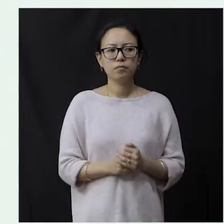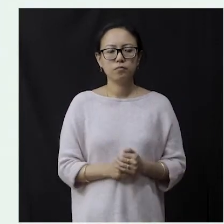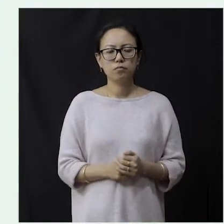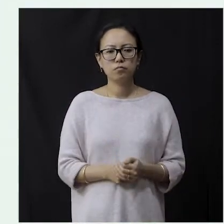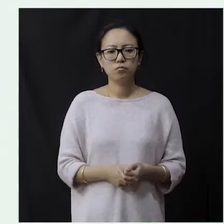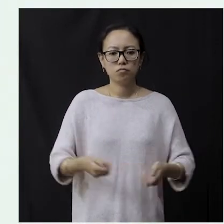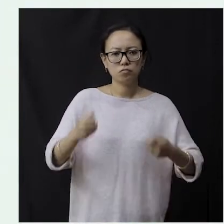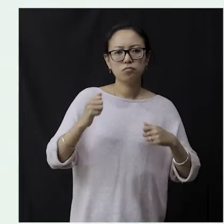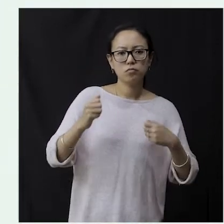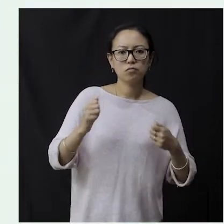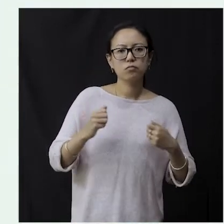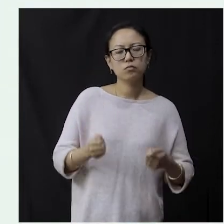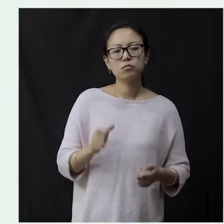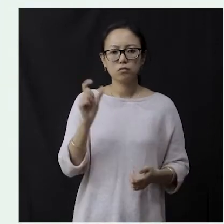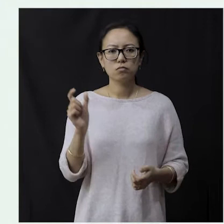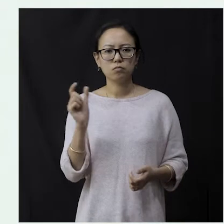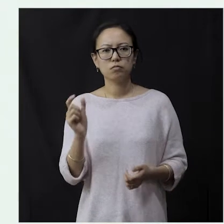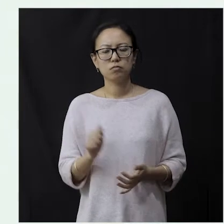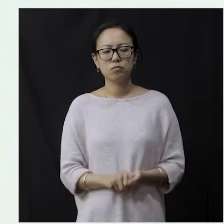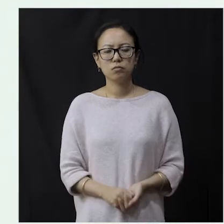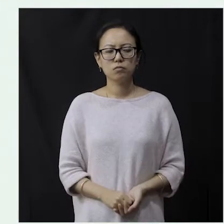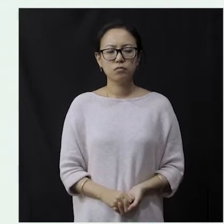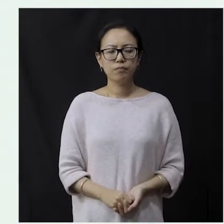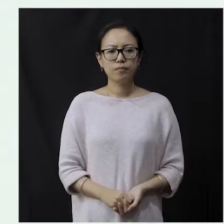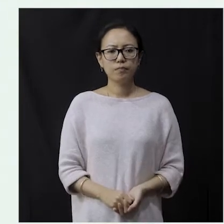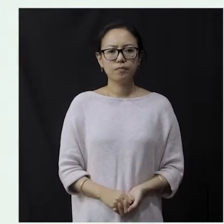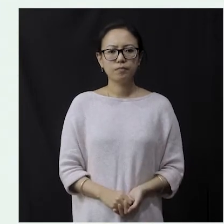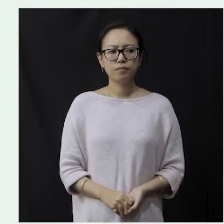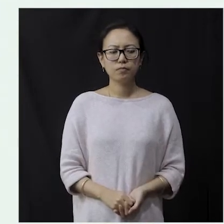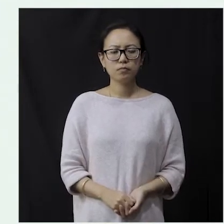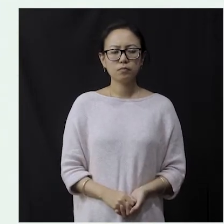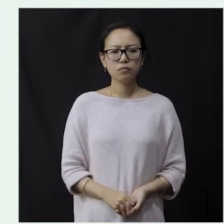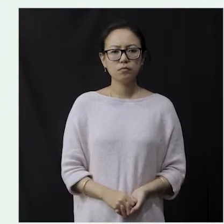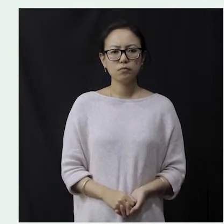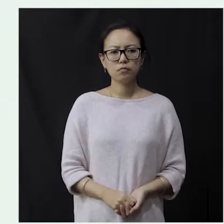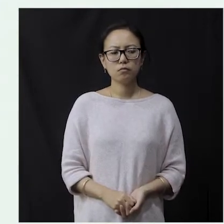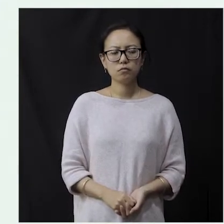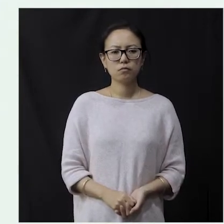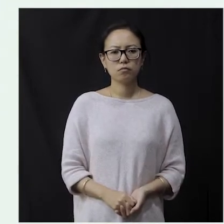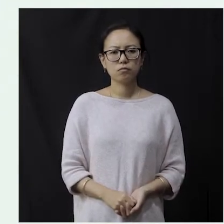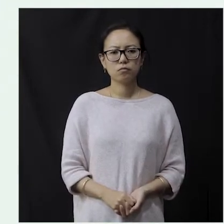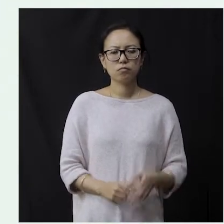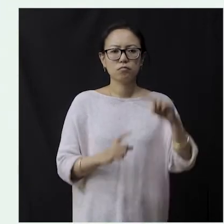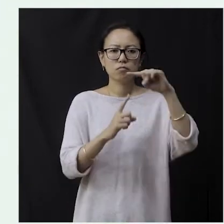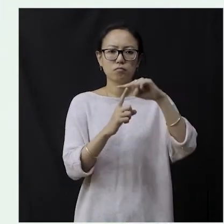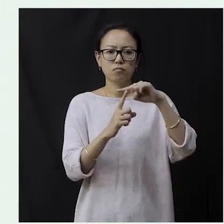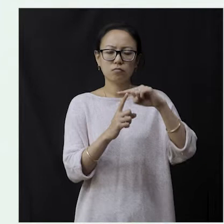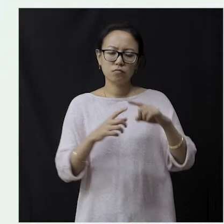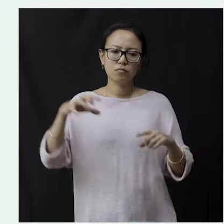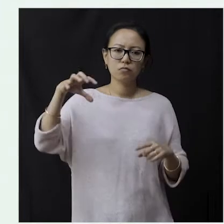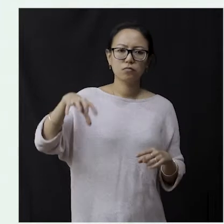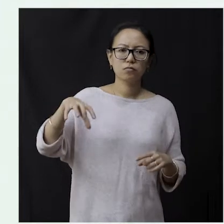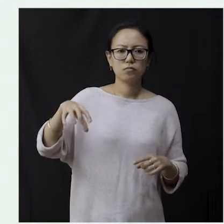the animals were used for transportation. Now coming to the transportation in towns, so